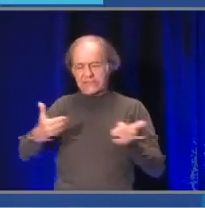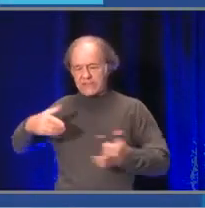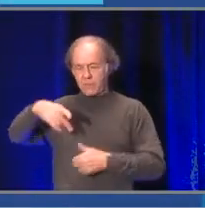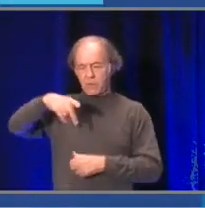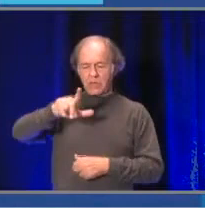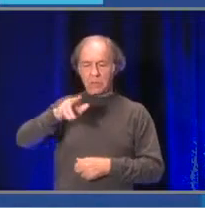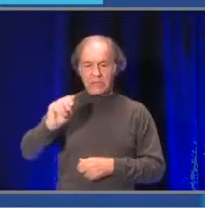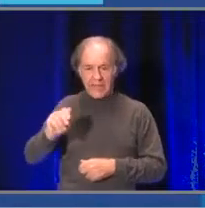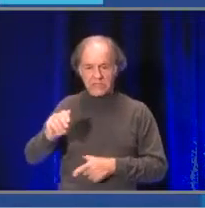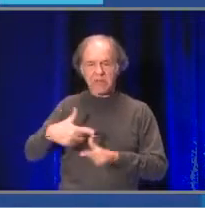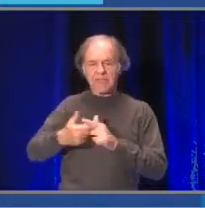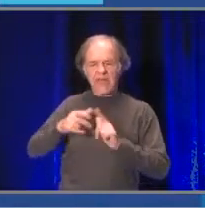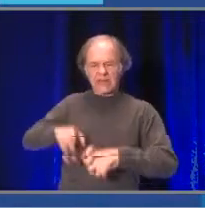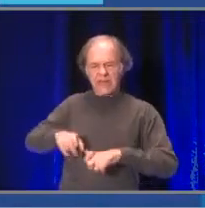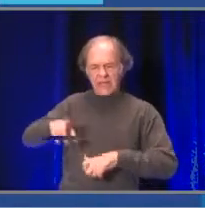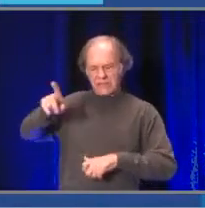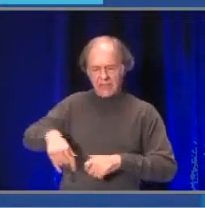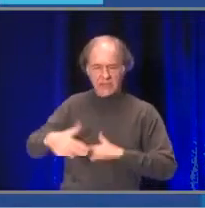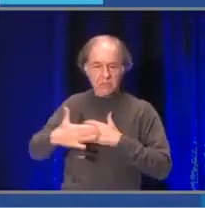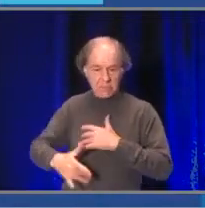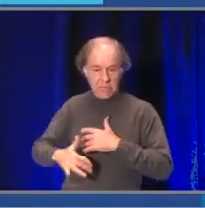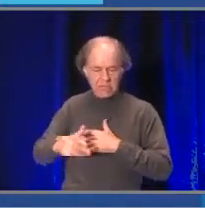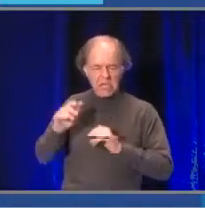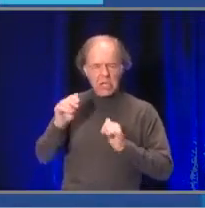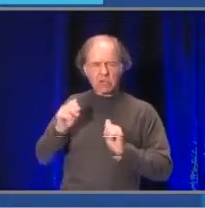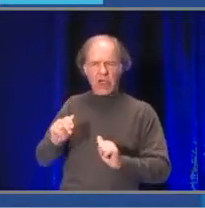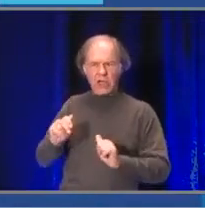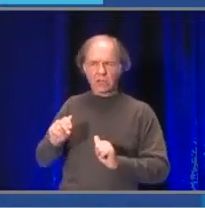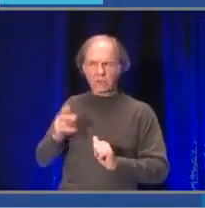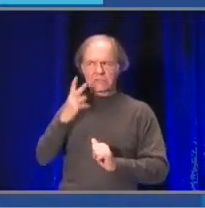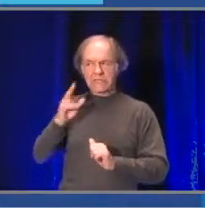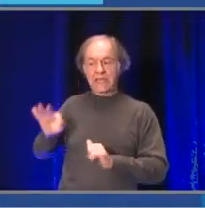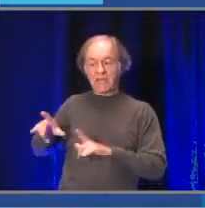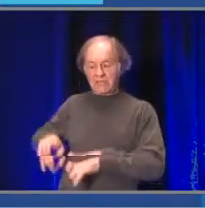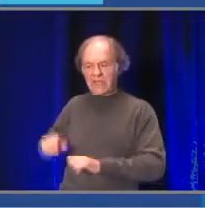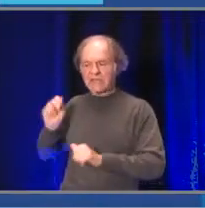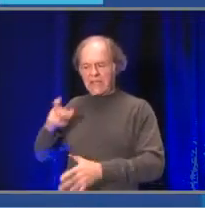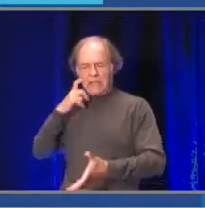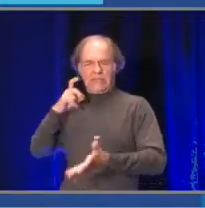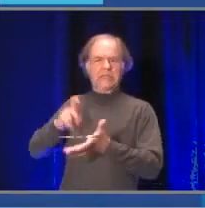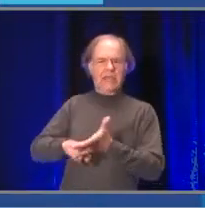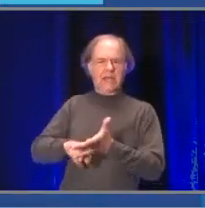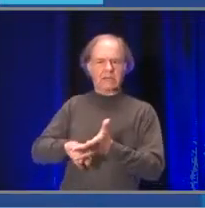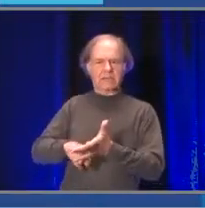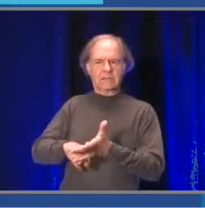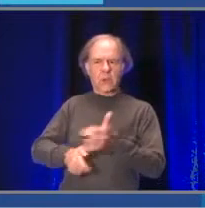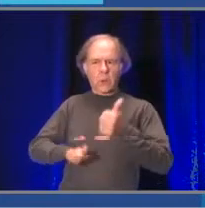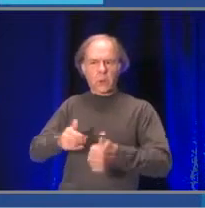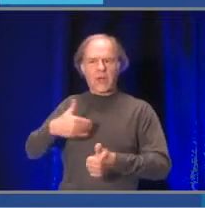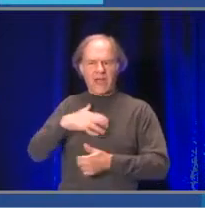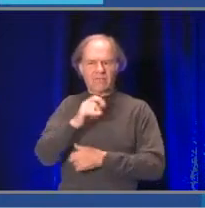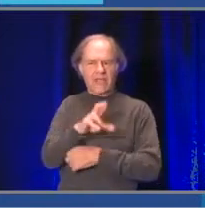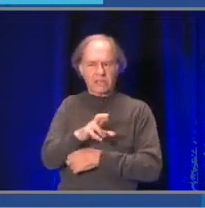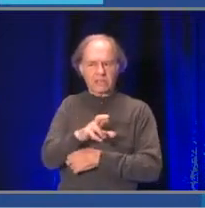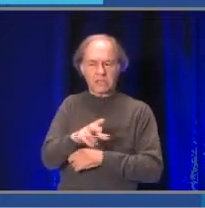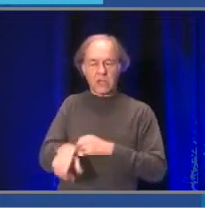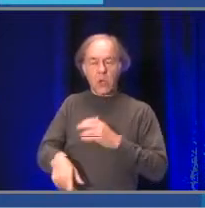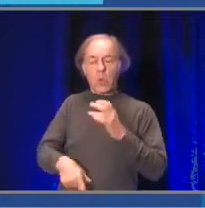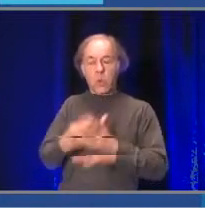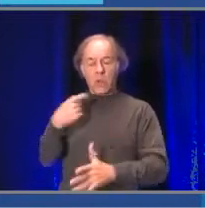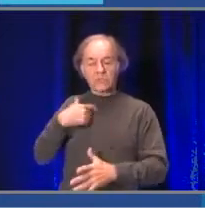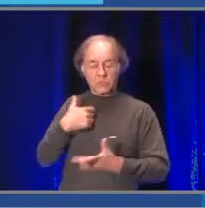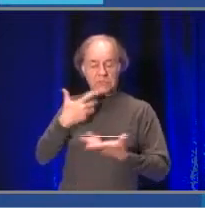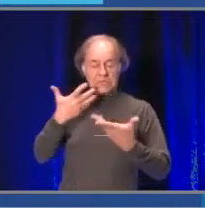the assay, and we will see if we can accurately diagnose prostate cancer. Once we have the prostosome purified, we